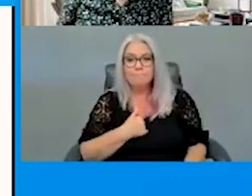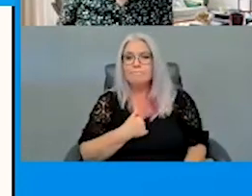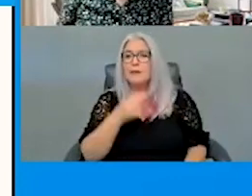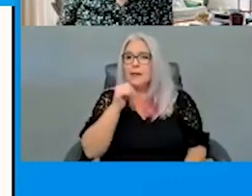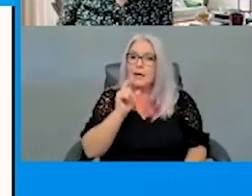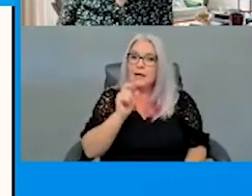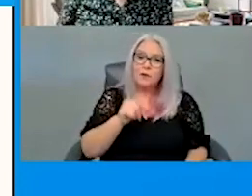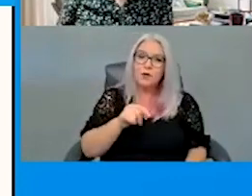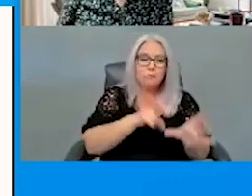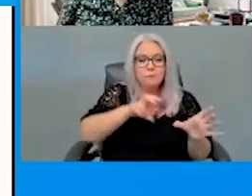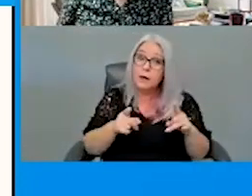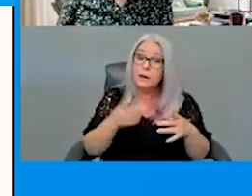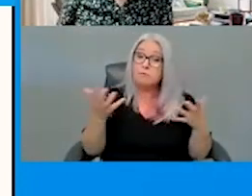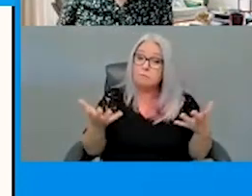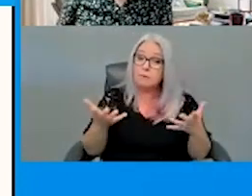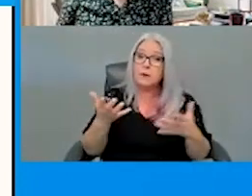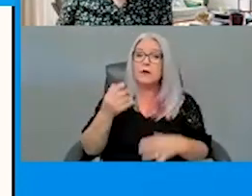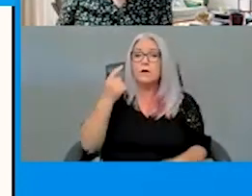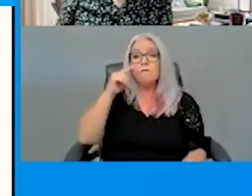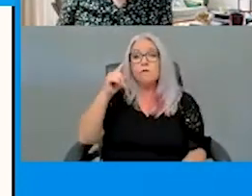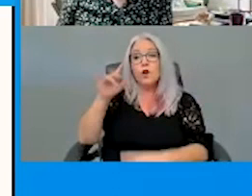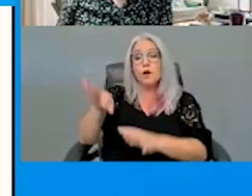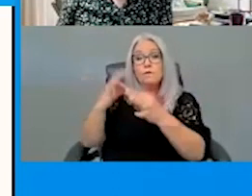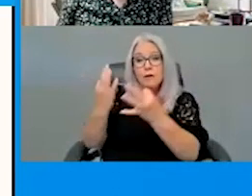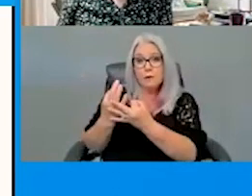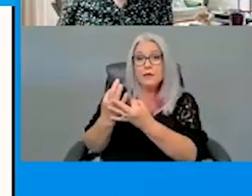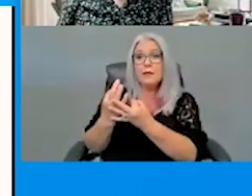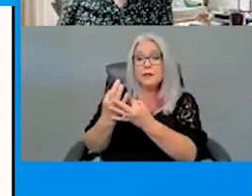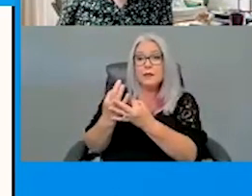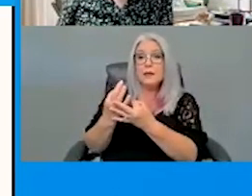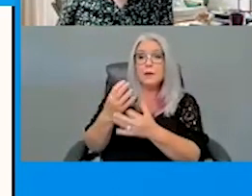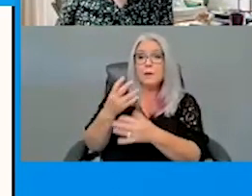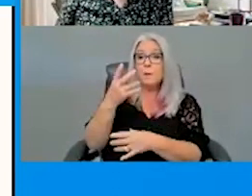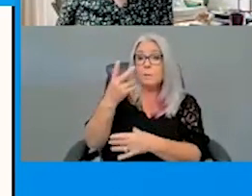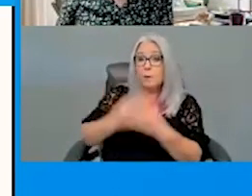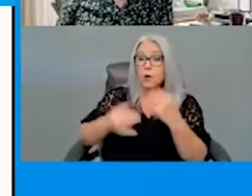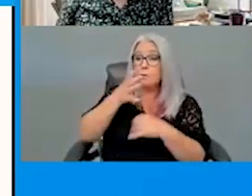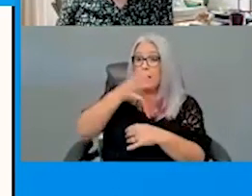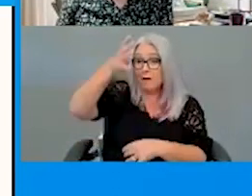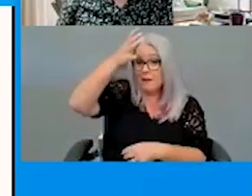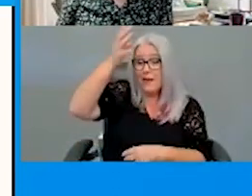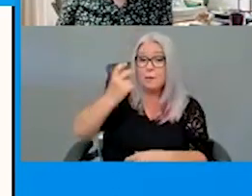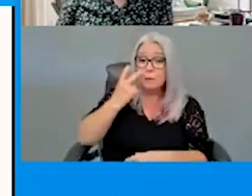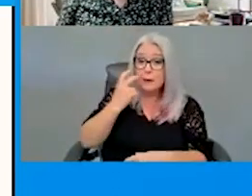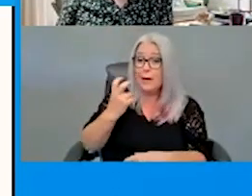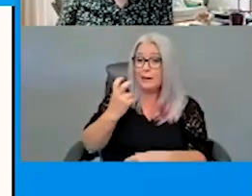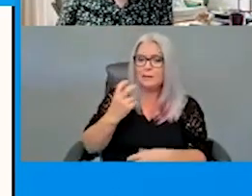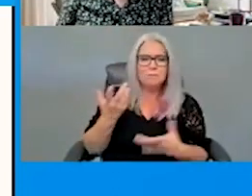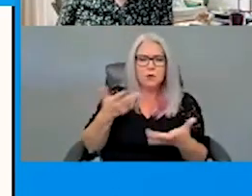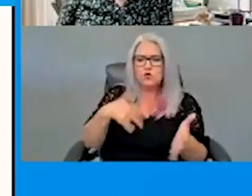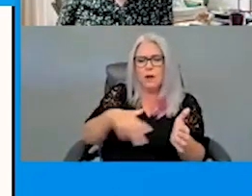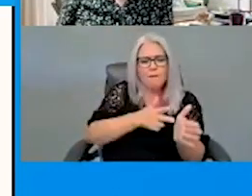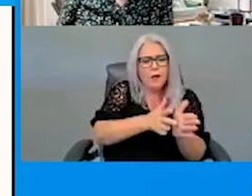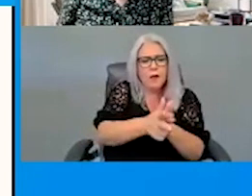for families, I have a friend who both parents in that family are blind. Drive-up services are not accessible for